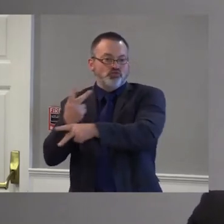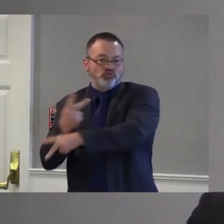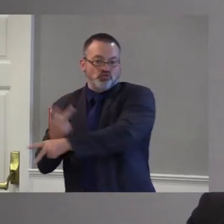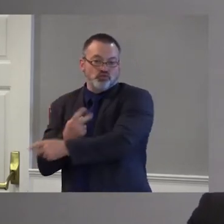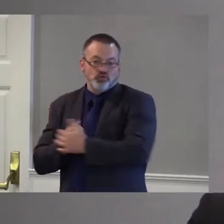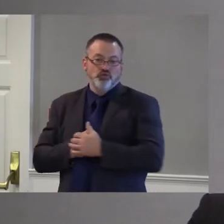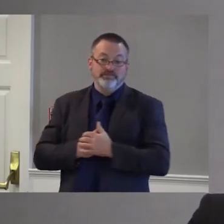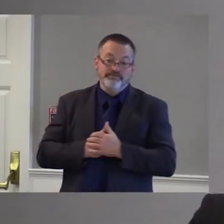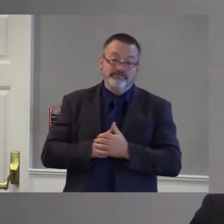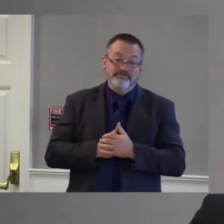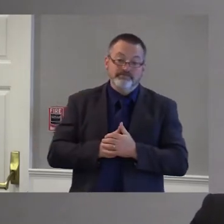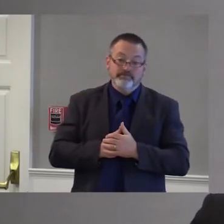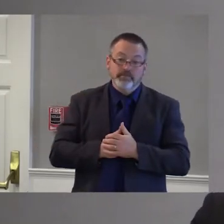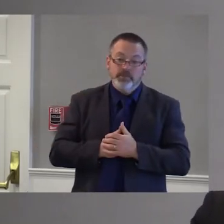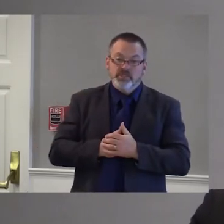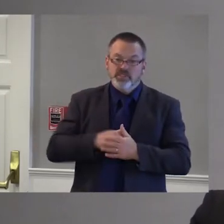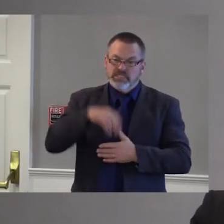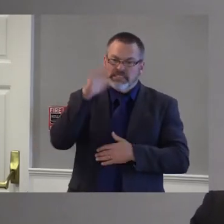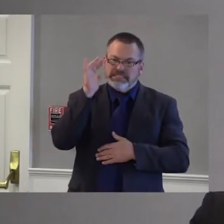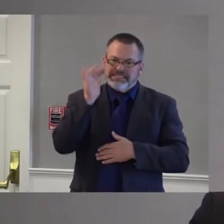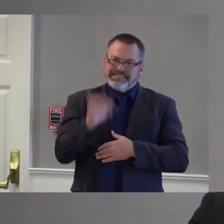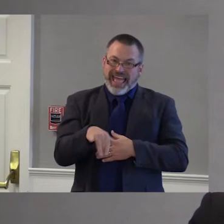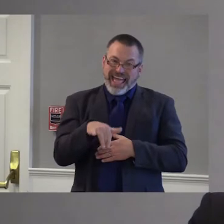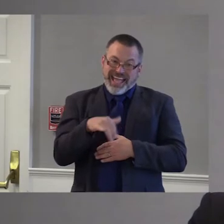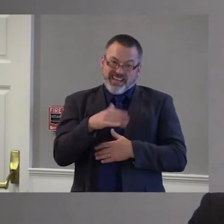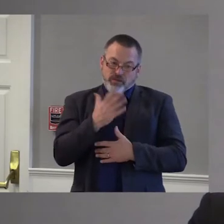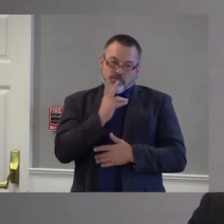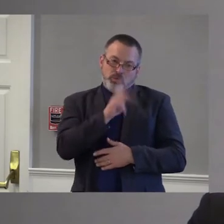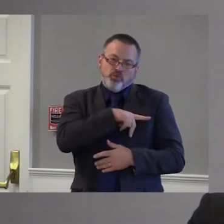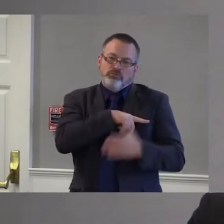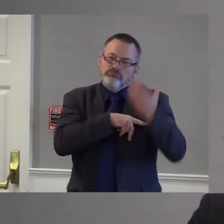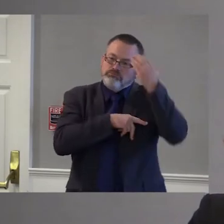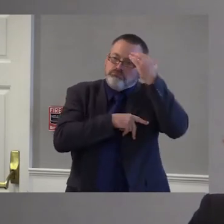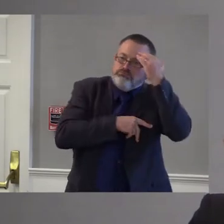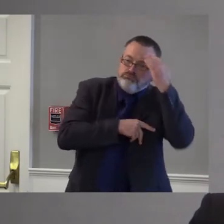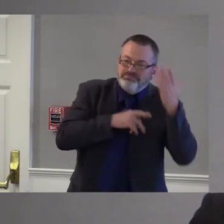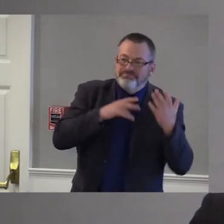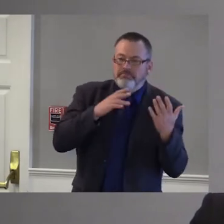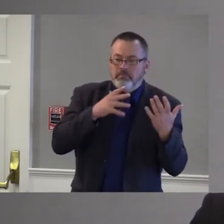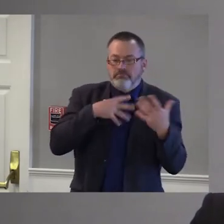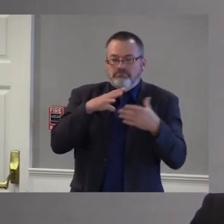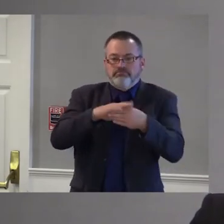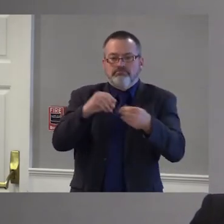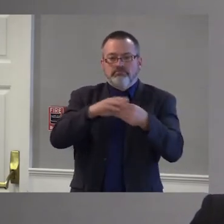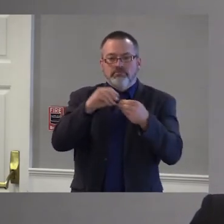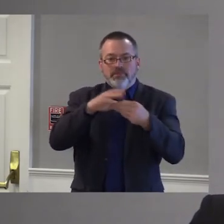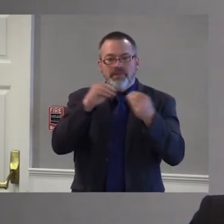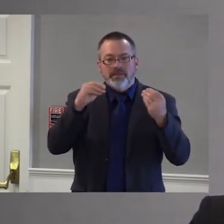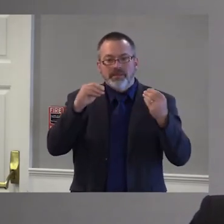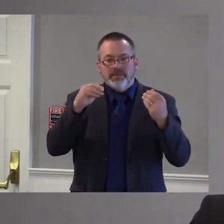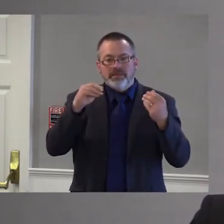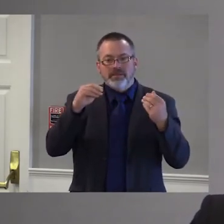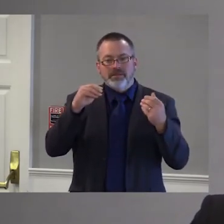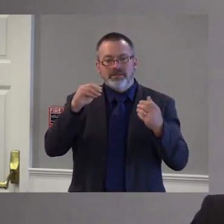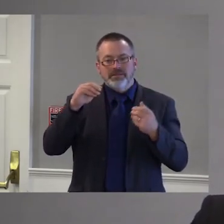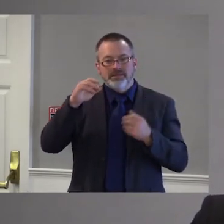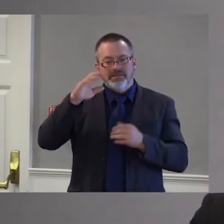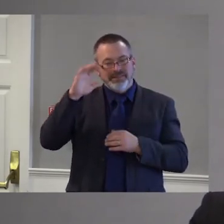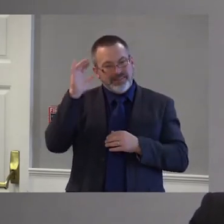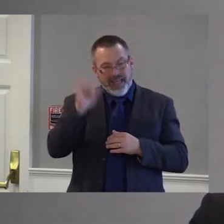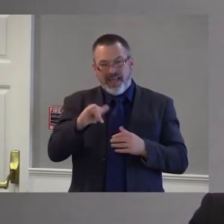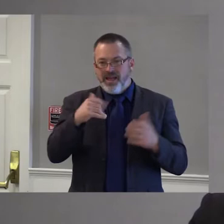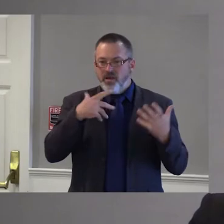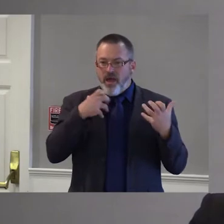my most personal disability story, but I think it's fair to say that we all owe a debt of gratitude to the countless disability